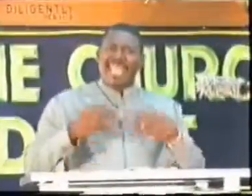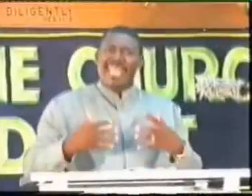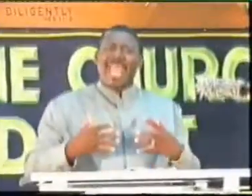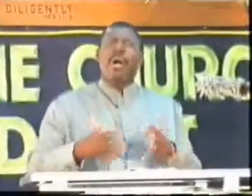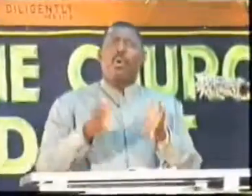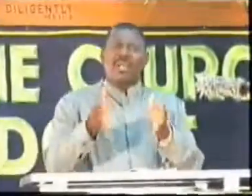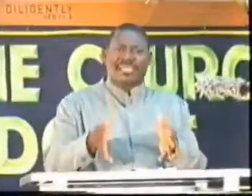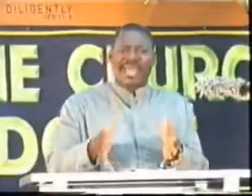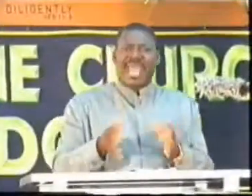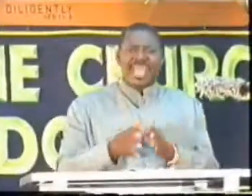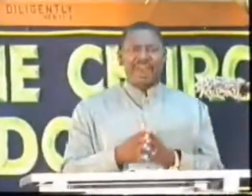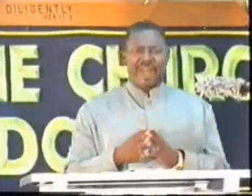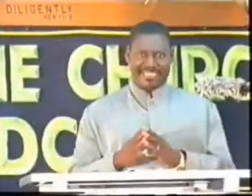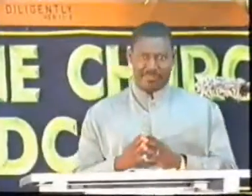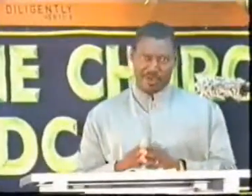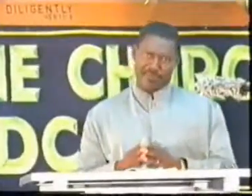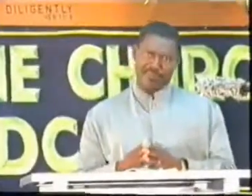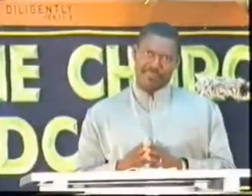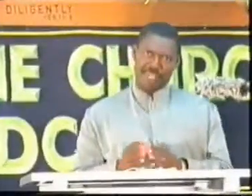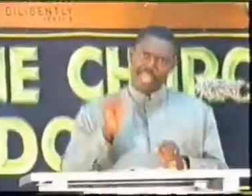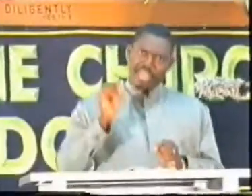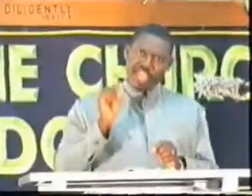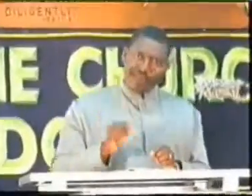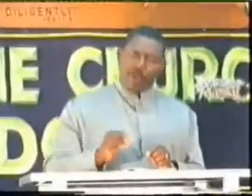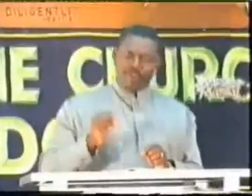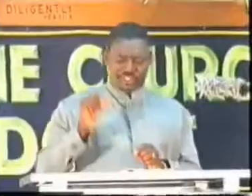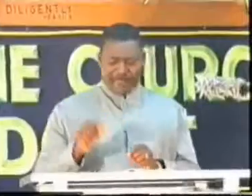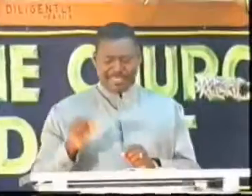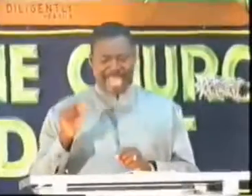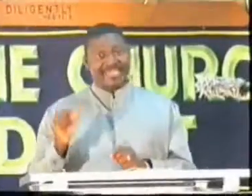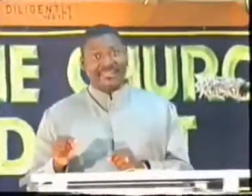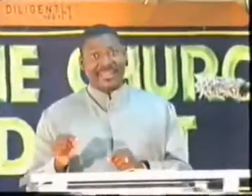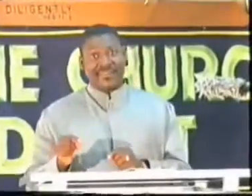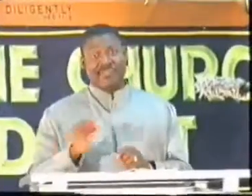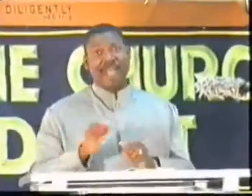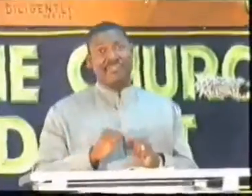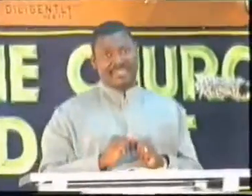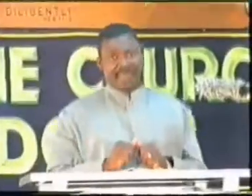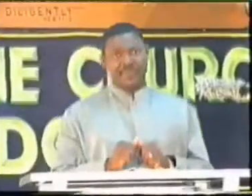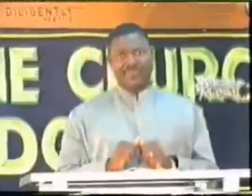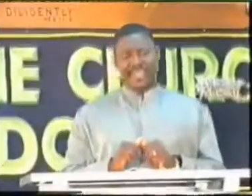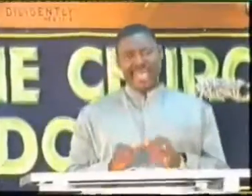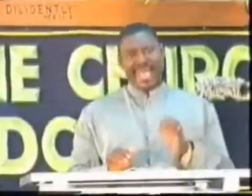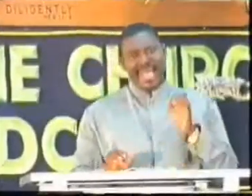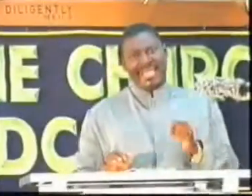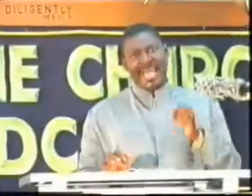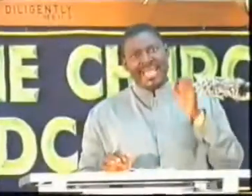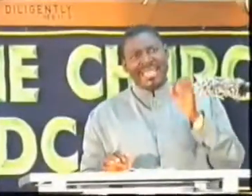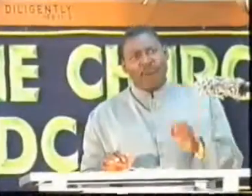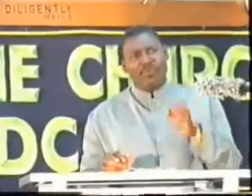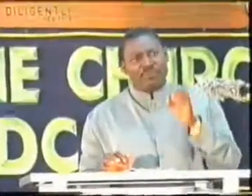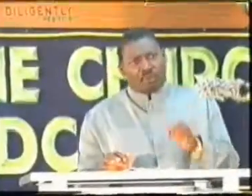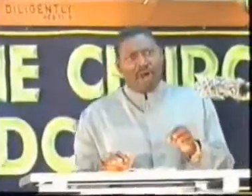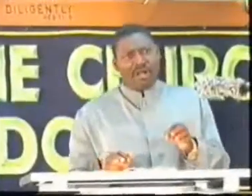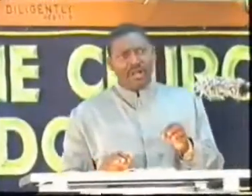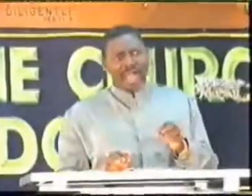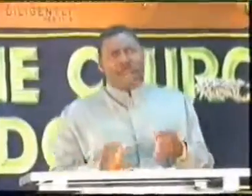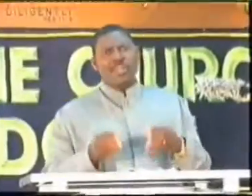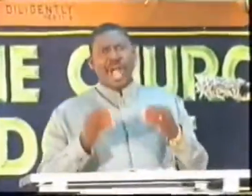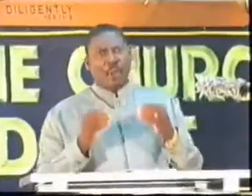said, say, and I walk Kasa, and the upper Asimio. Hebrews chapter 7, verse 5, and I said, and yet, Lewi